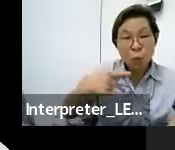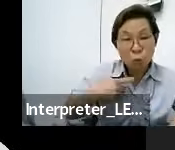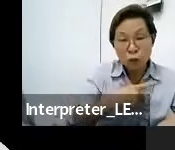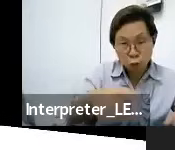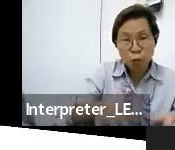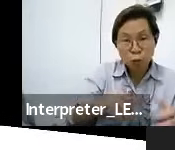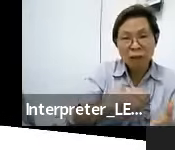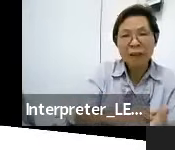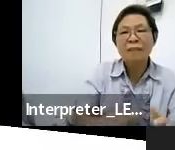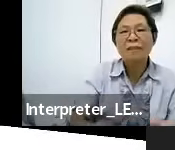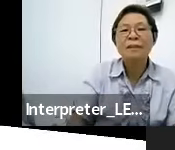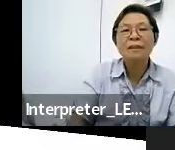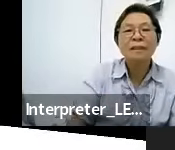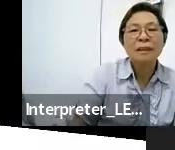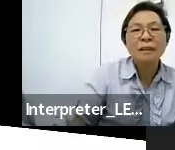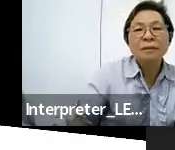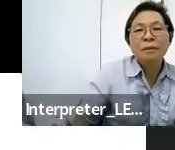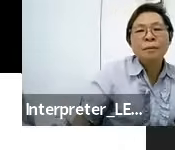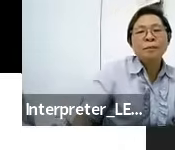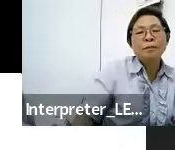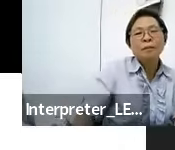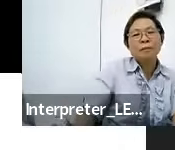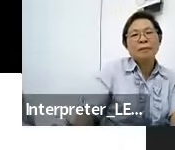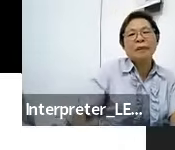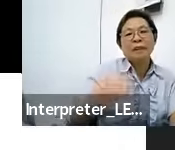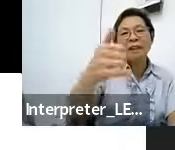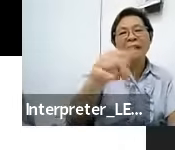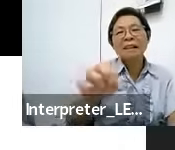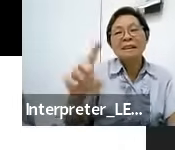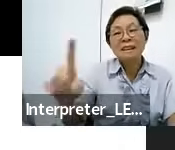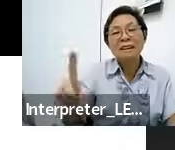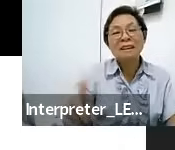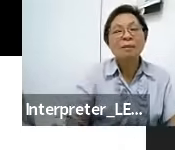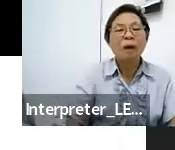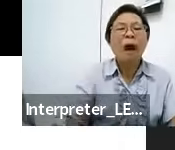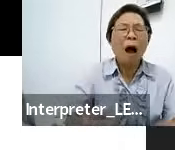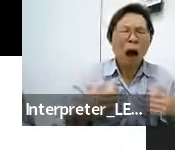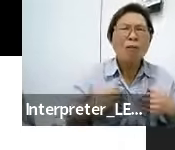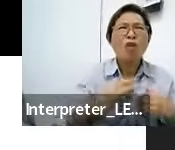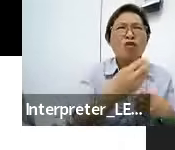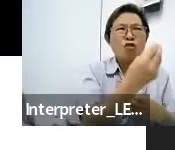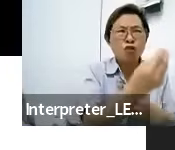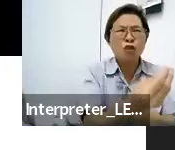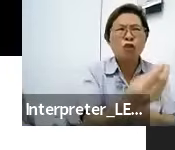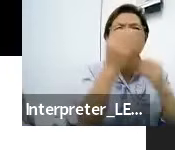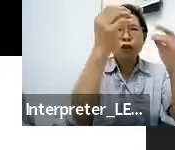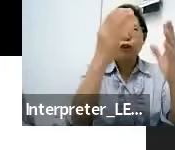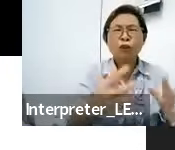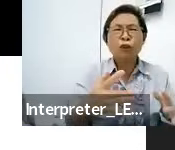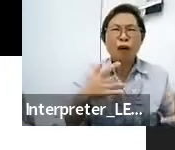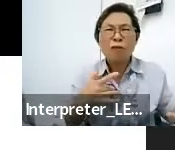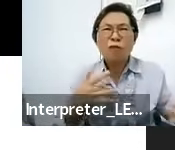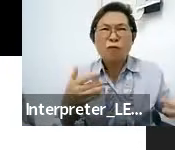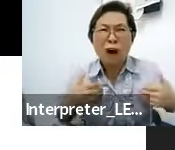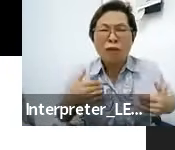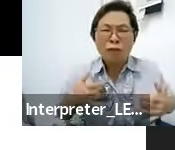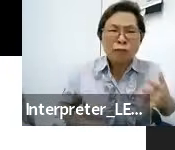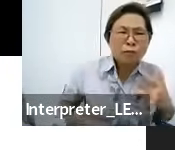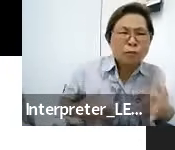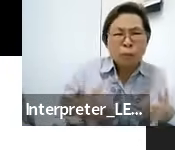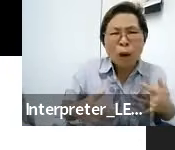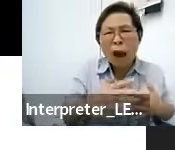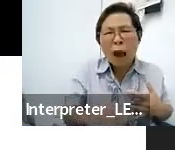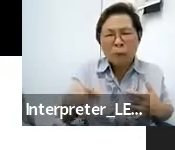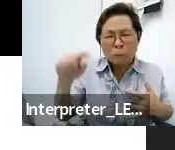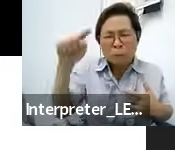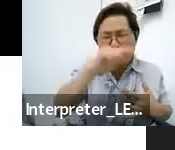analyst staff are on the SD spectrum. We have a number of teachers who have anxiety and chronic